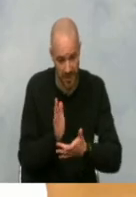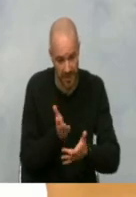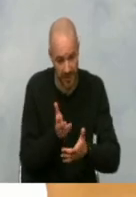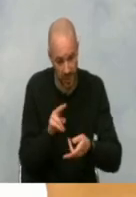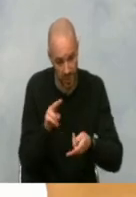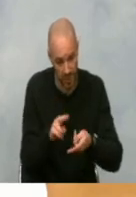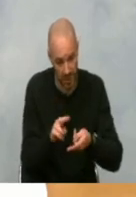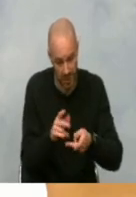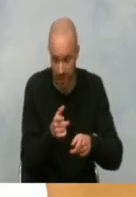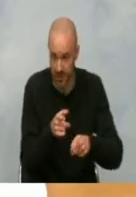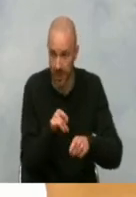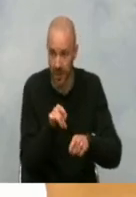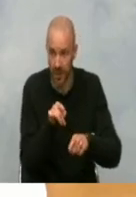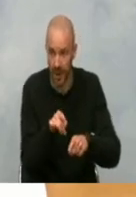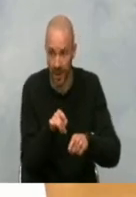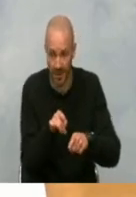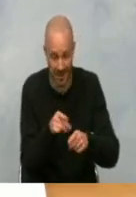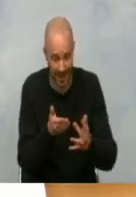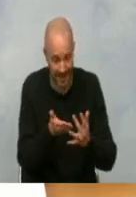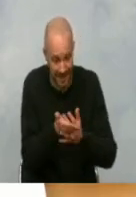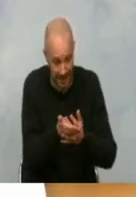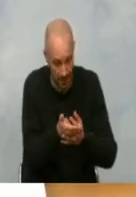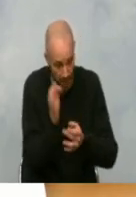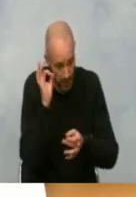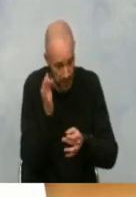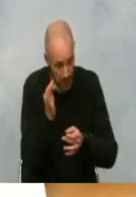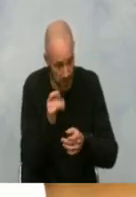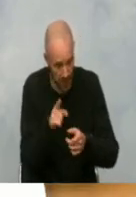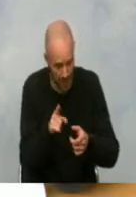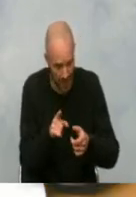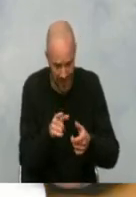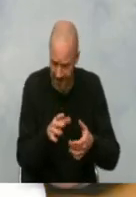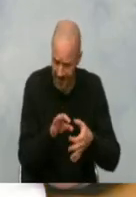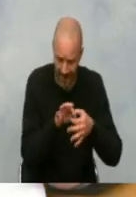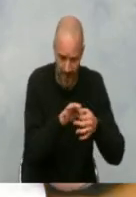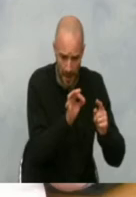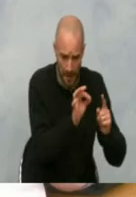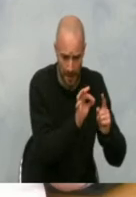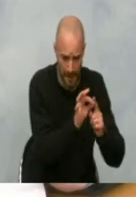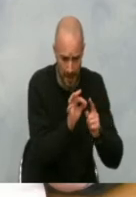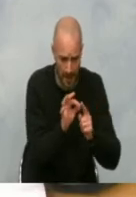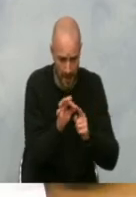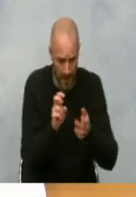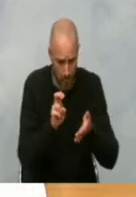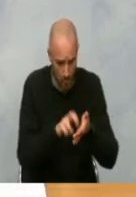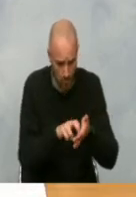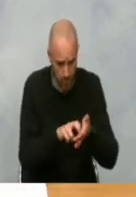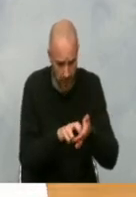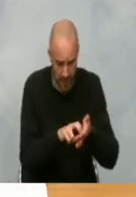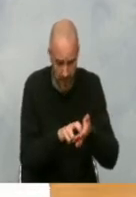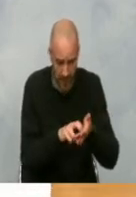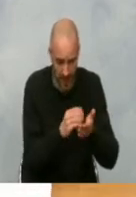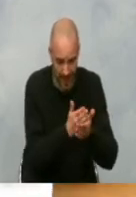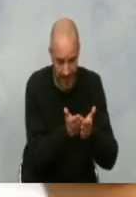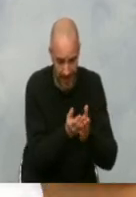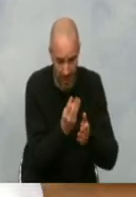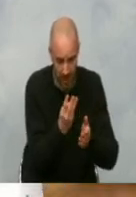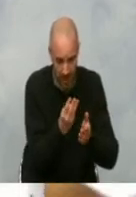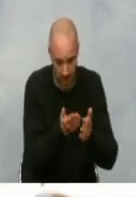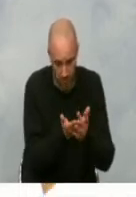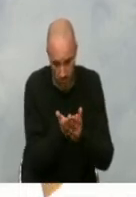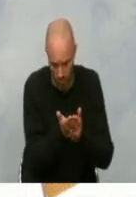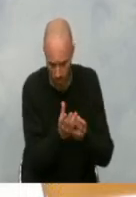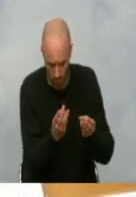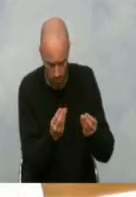councils. And this is about PPP contracts. And section 3 goes through some of the facts